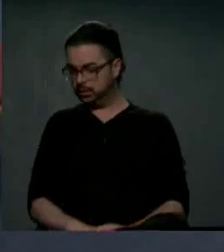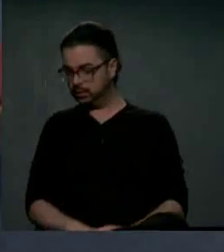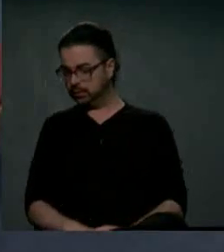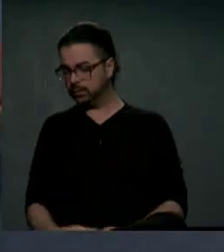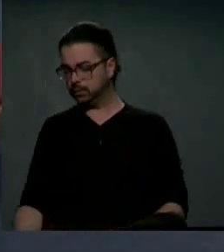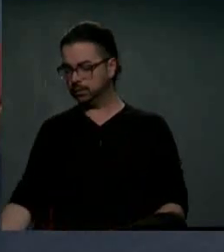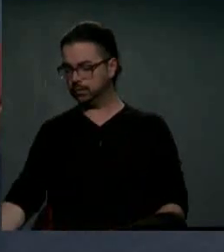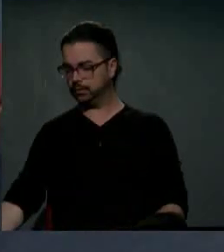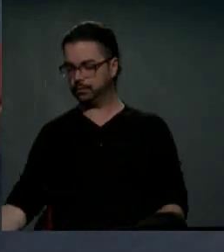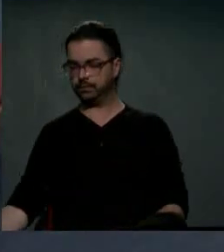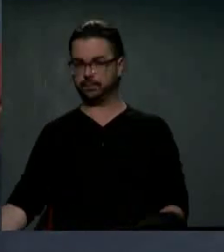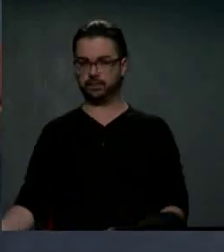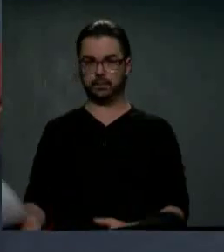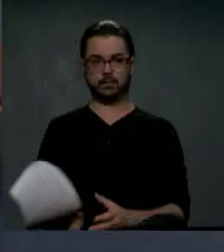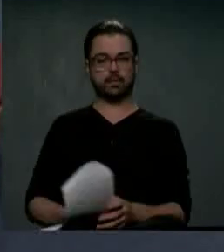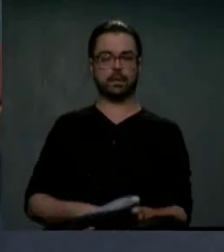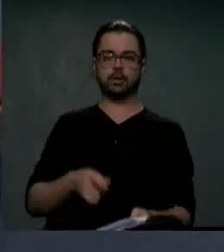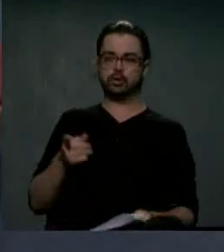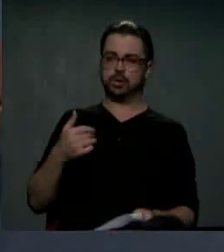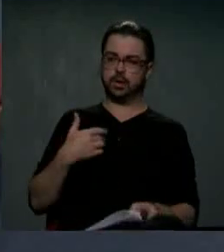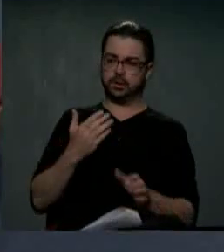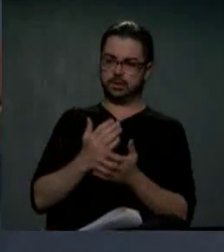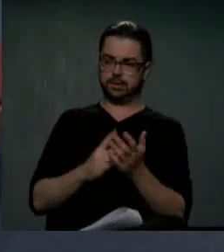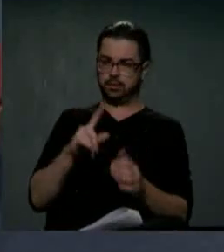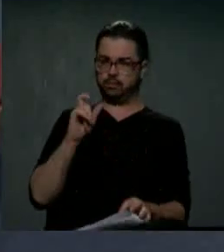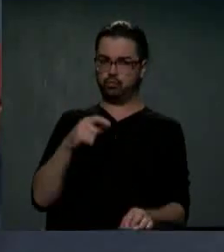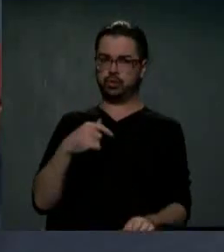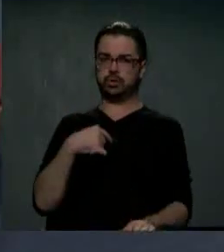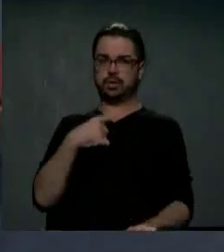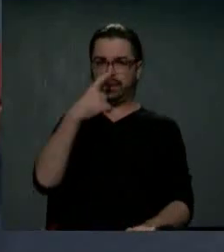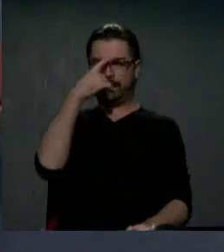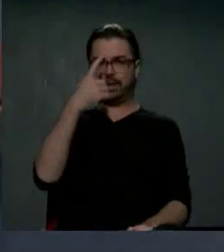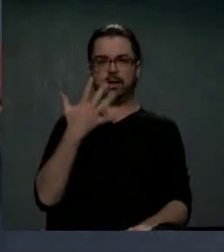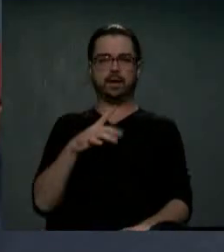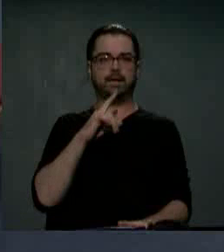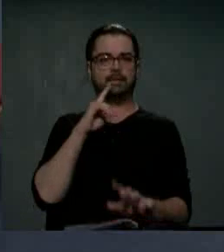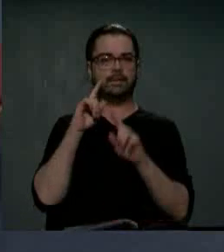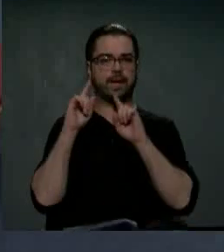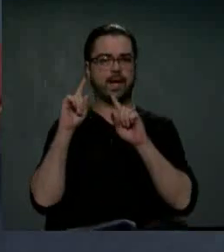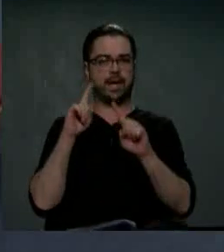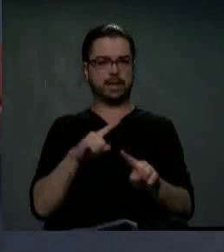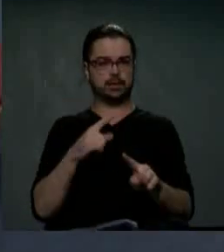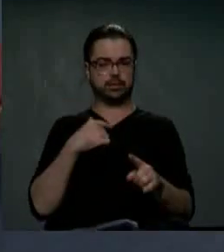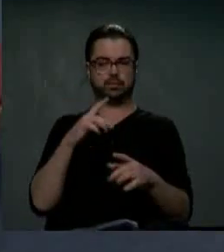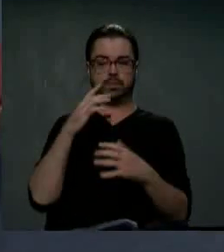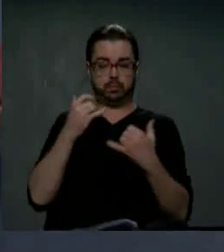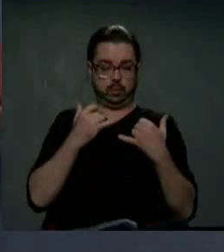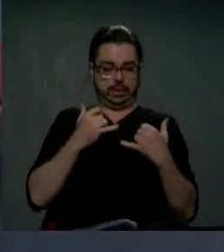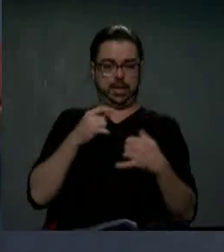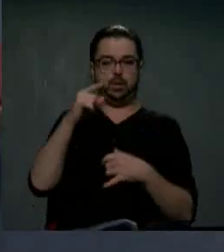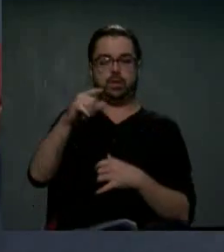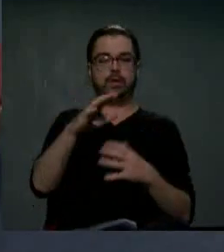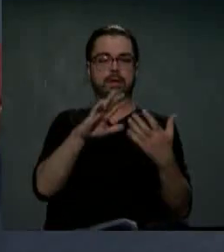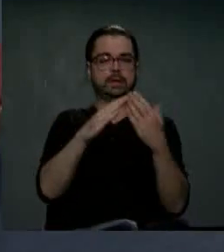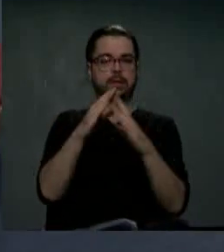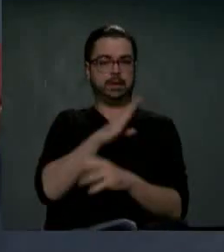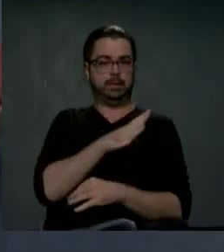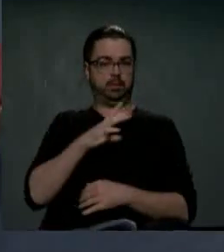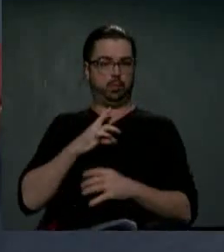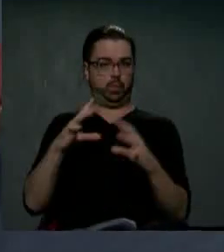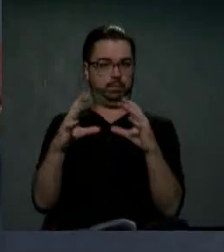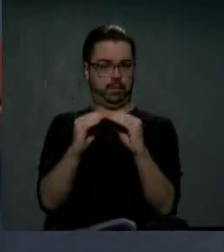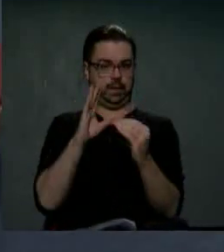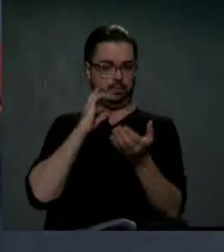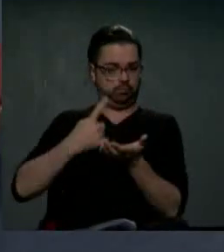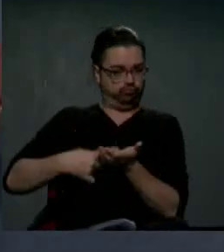some questions. I think I've answered them, and we're going to get together between now and the city board meeting and visit. Okay. So,